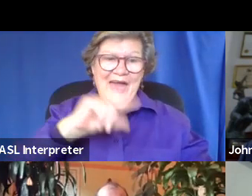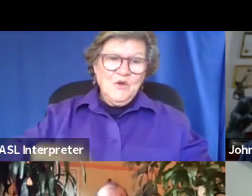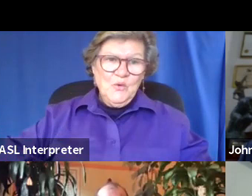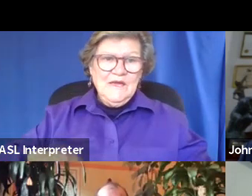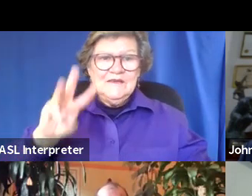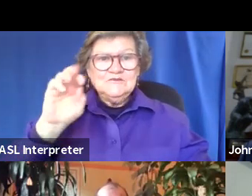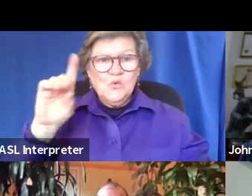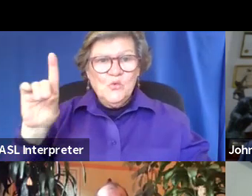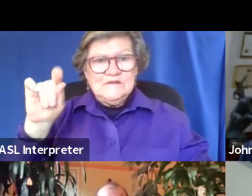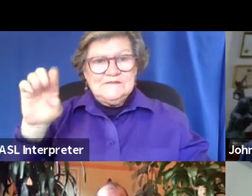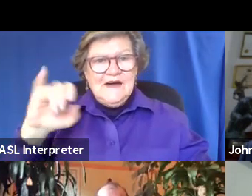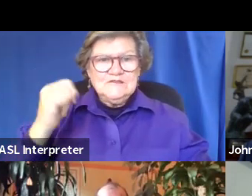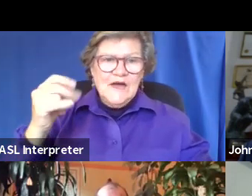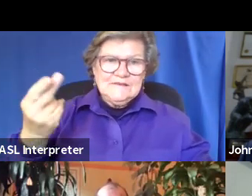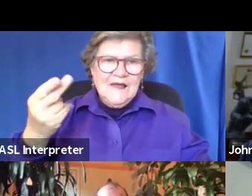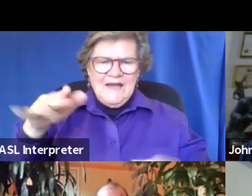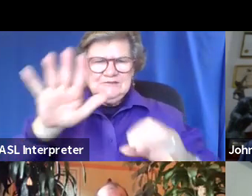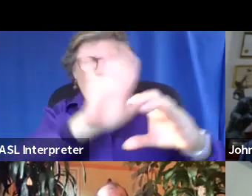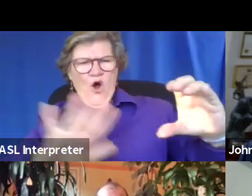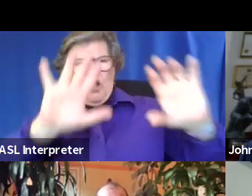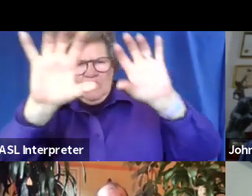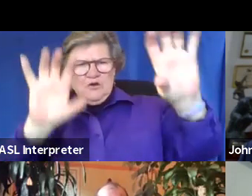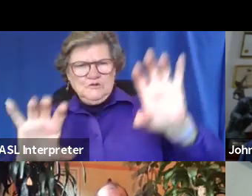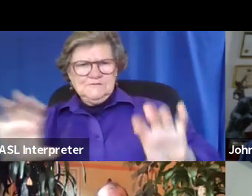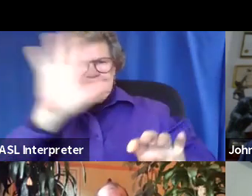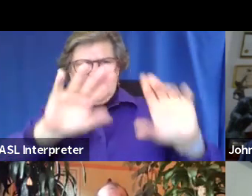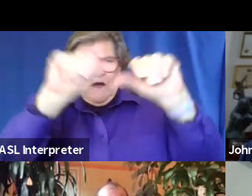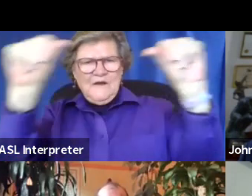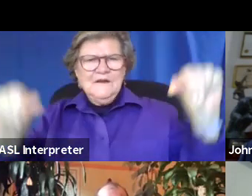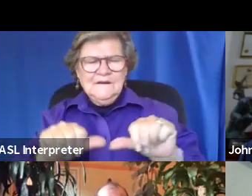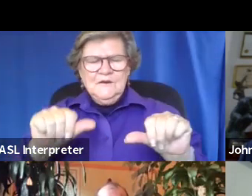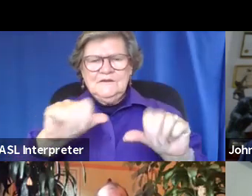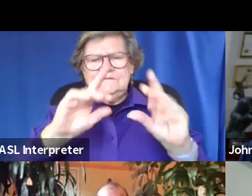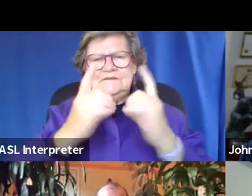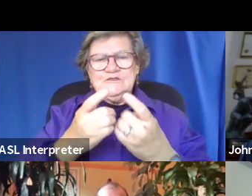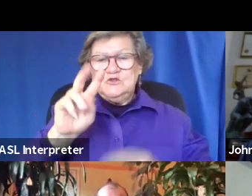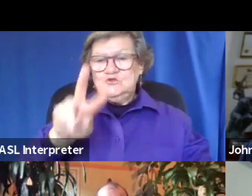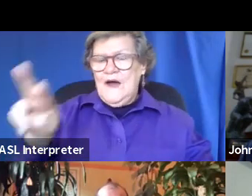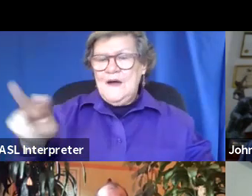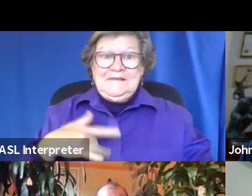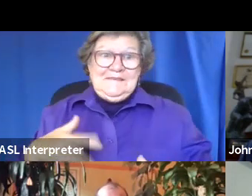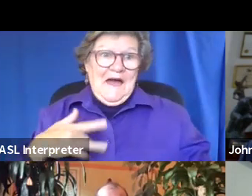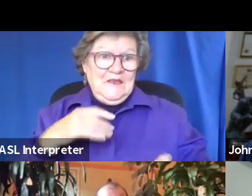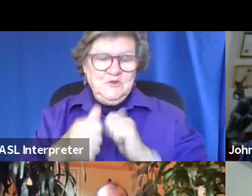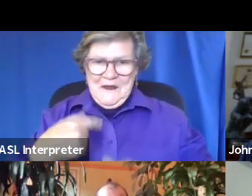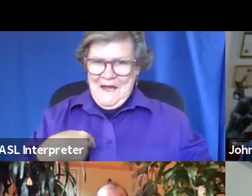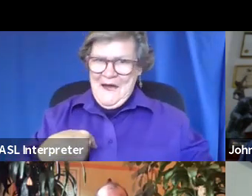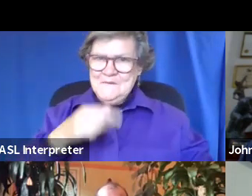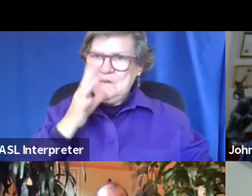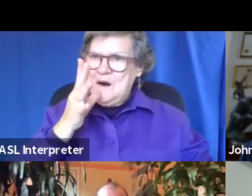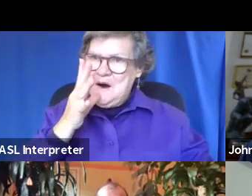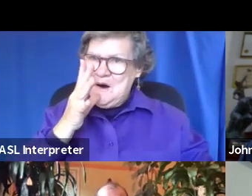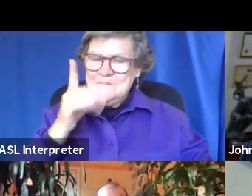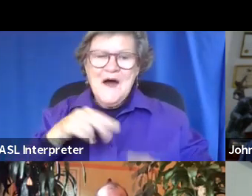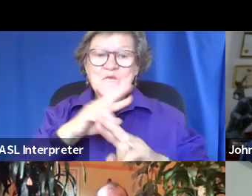Jackson Heights, all of our communities in District 22. I'm excited to run. I'm a mom. I'm ready to